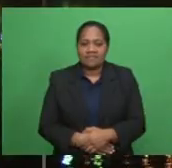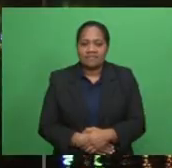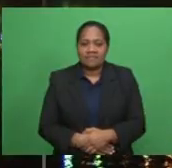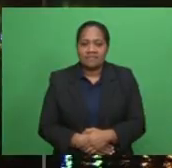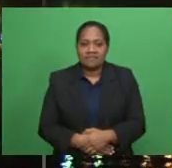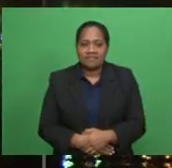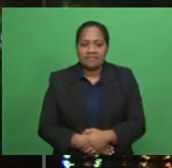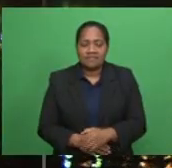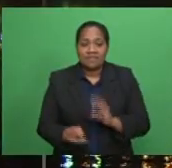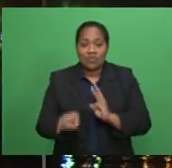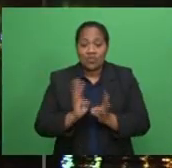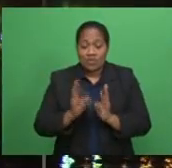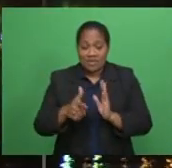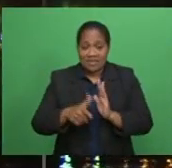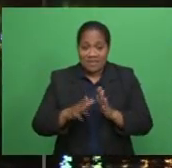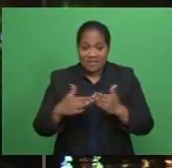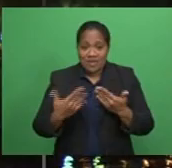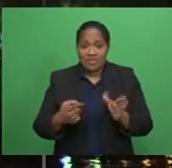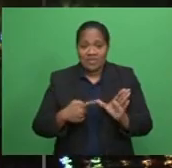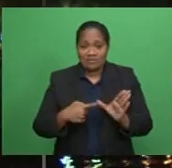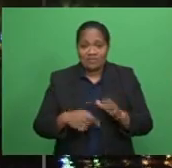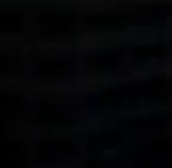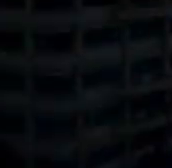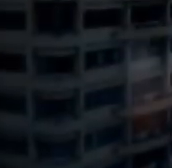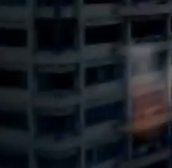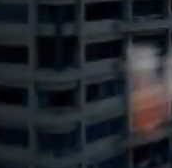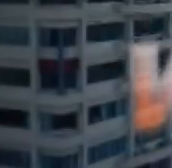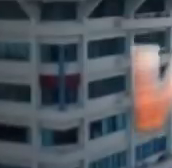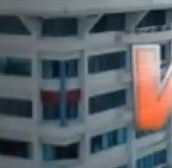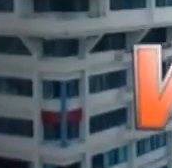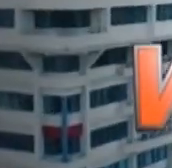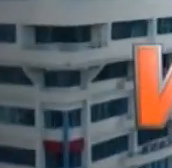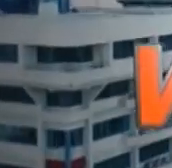And it's weather time now with Angie.